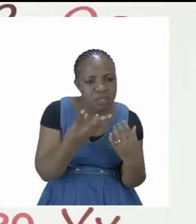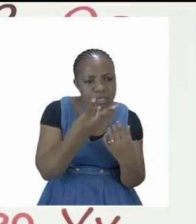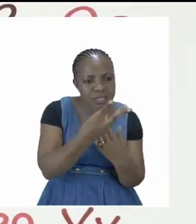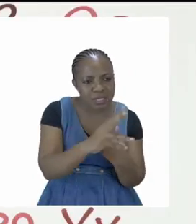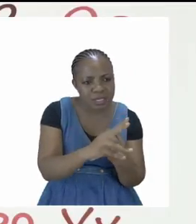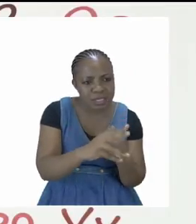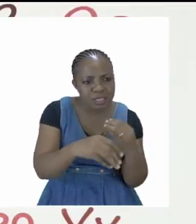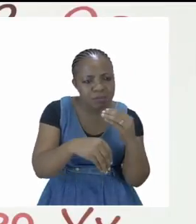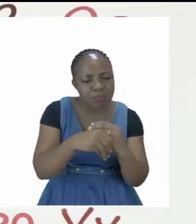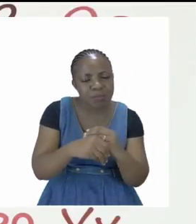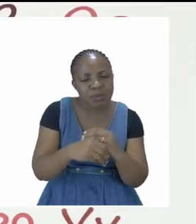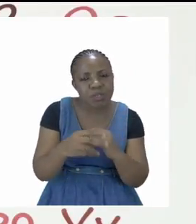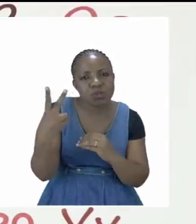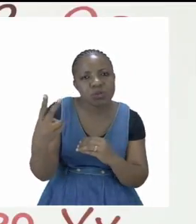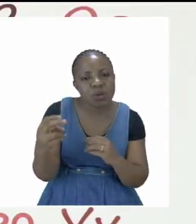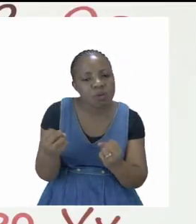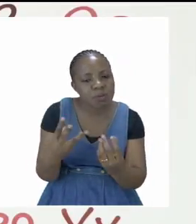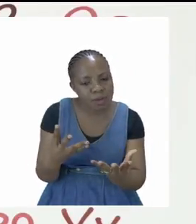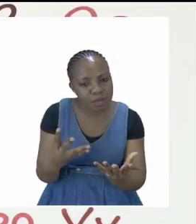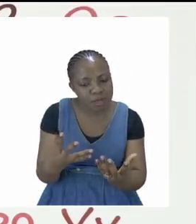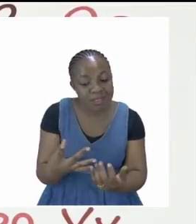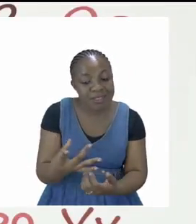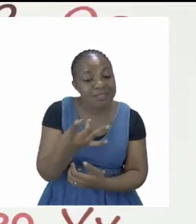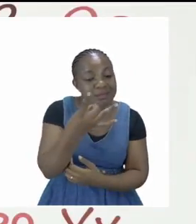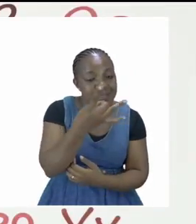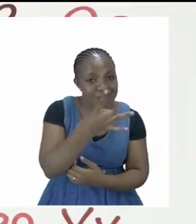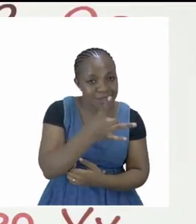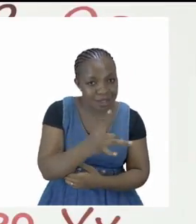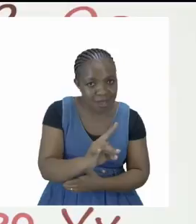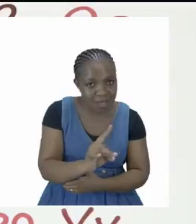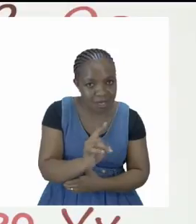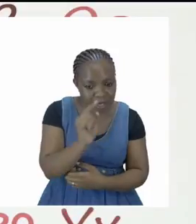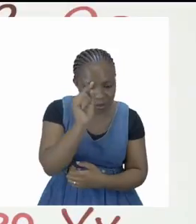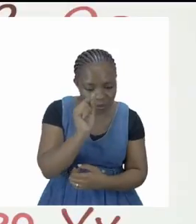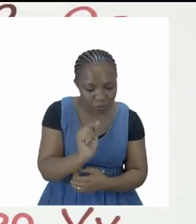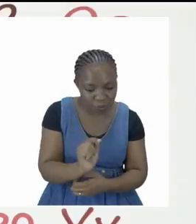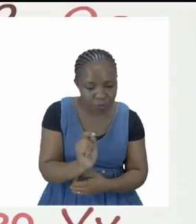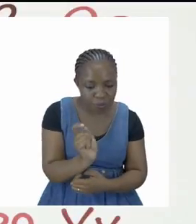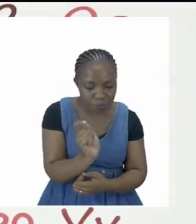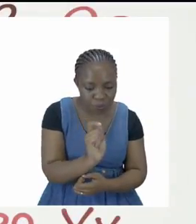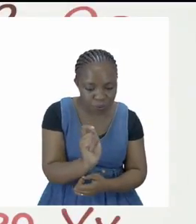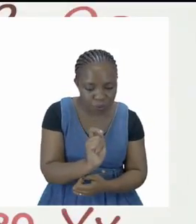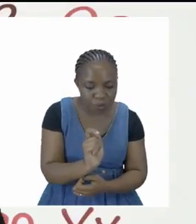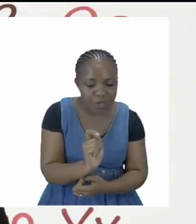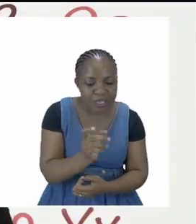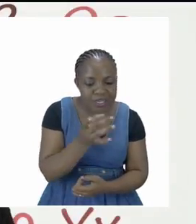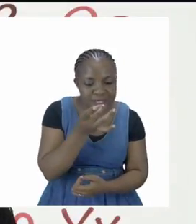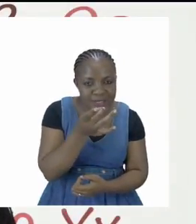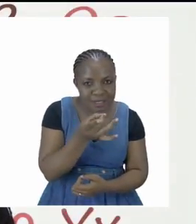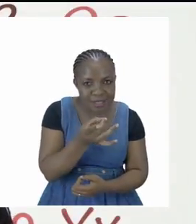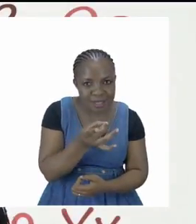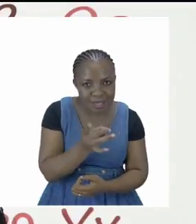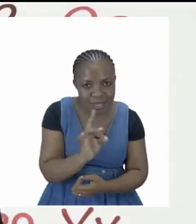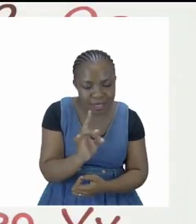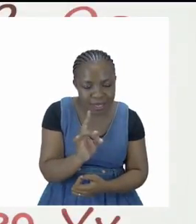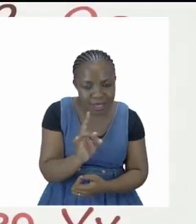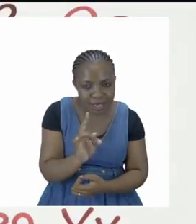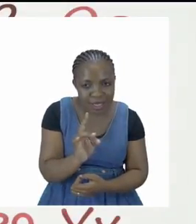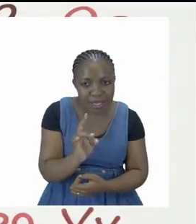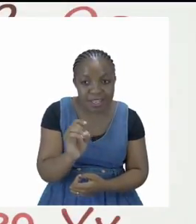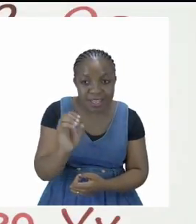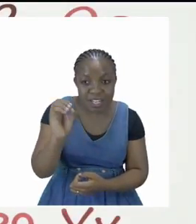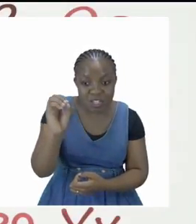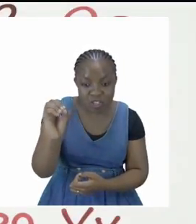grade 3s, is 8. Well done. Don't forget to bring the